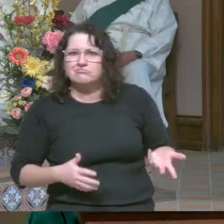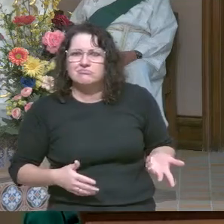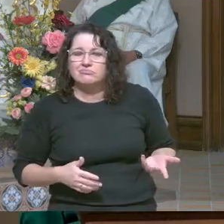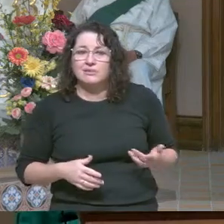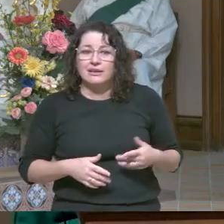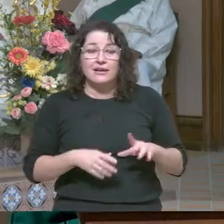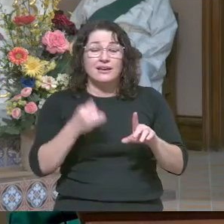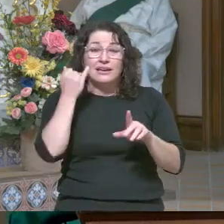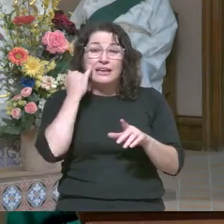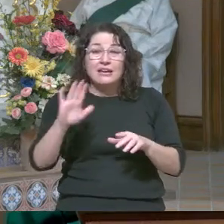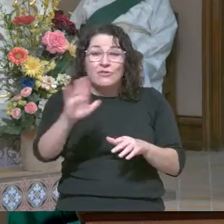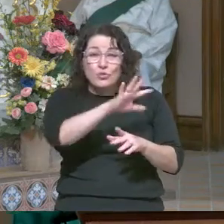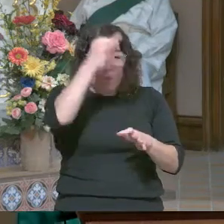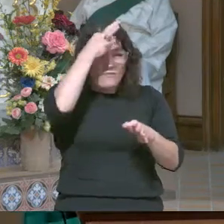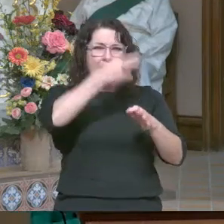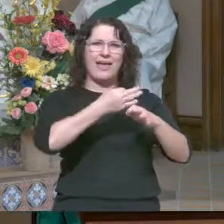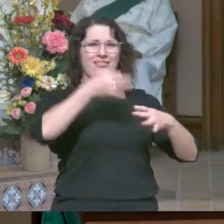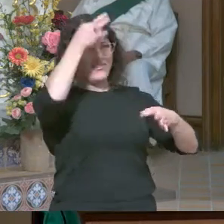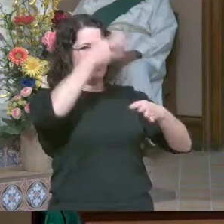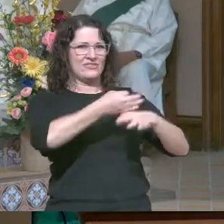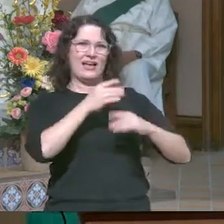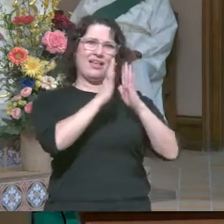Faith that does not have works is dead.